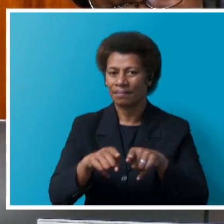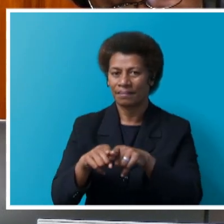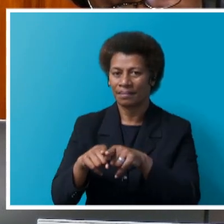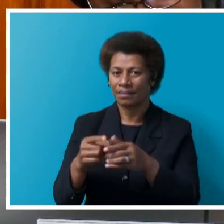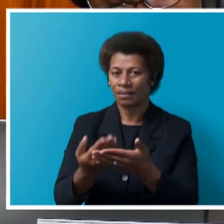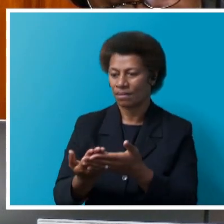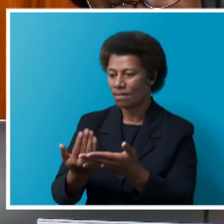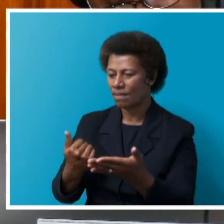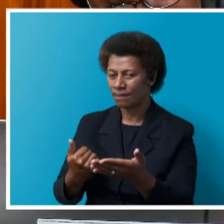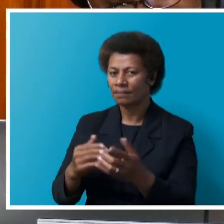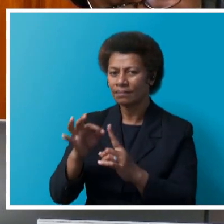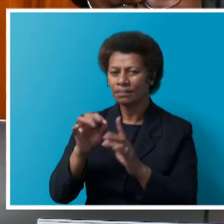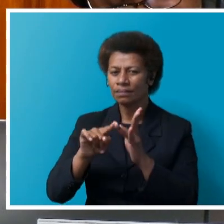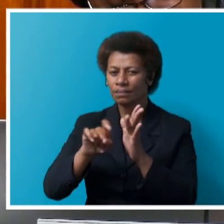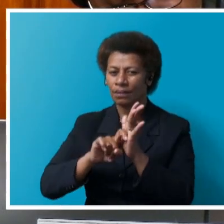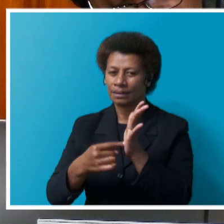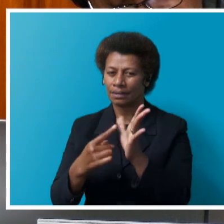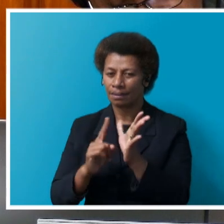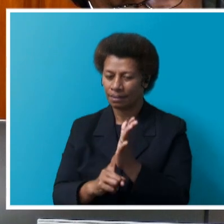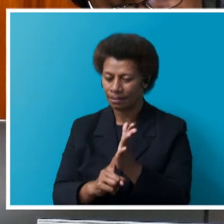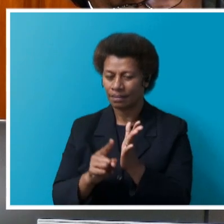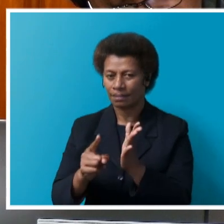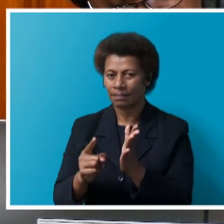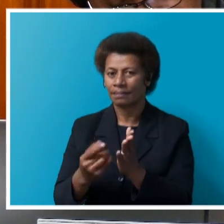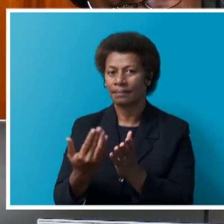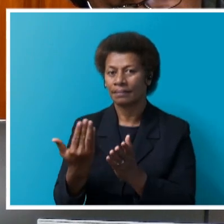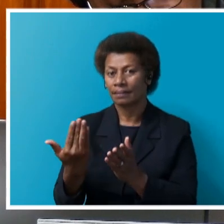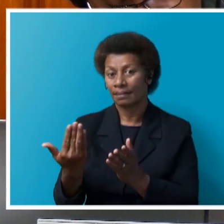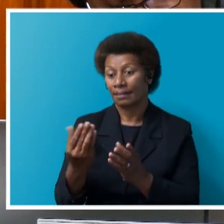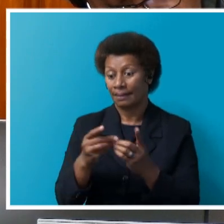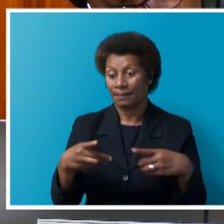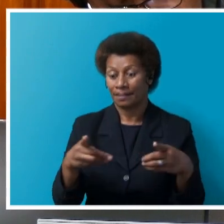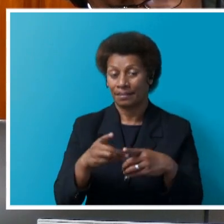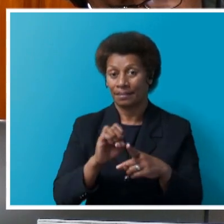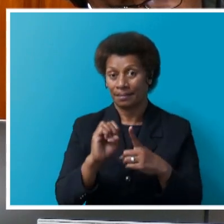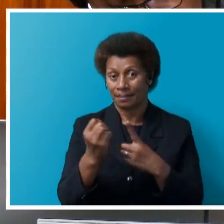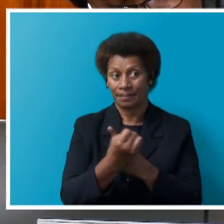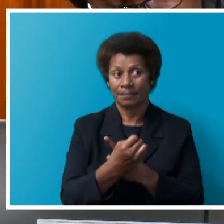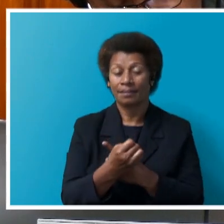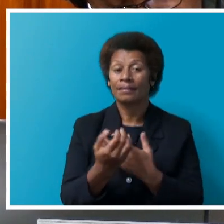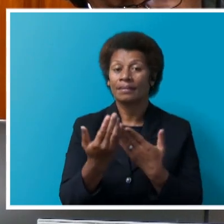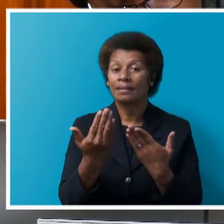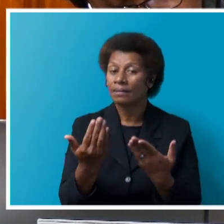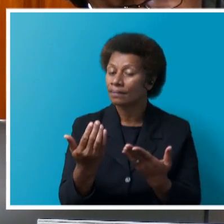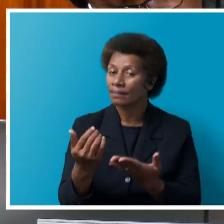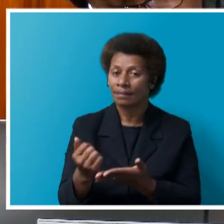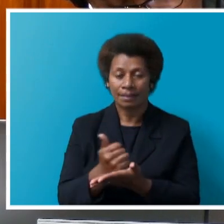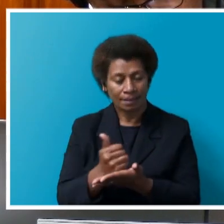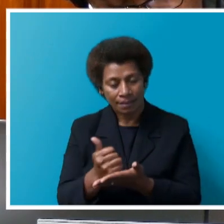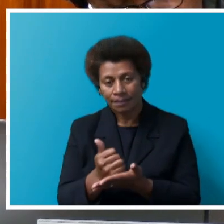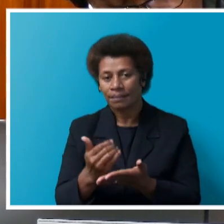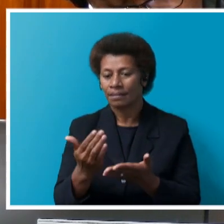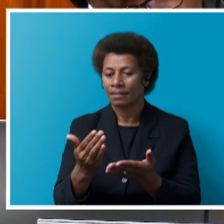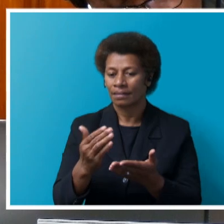the bottleneck processes. Mr. Speaker, sir, the Department of Environment has also been actively increasing awareness and